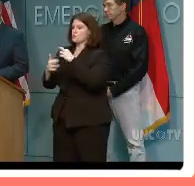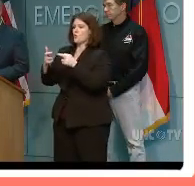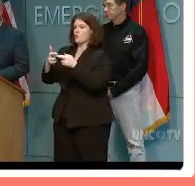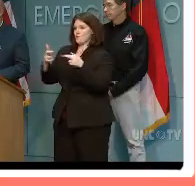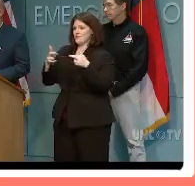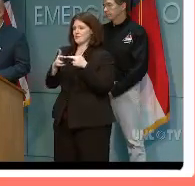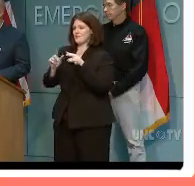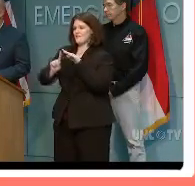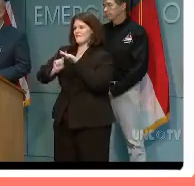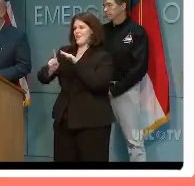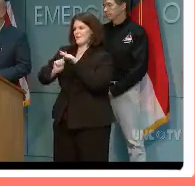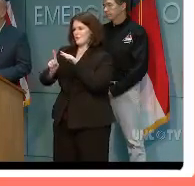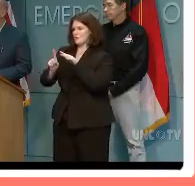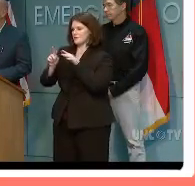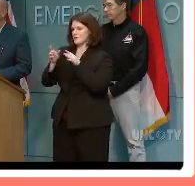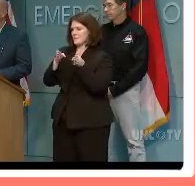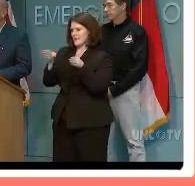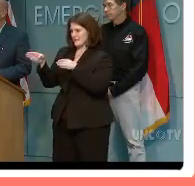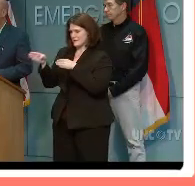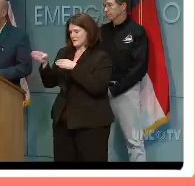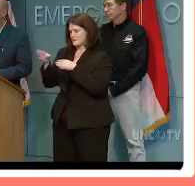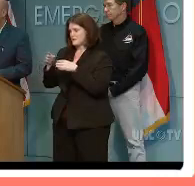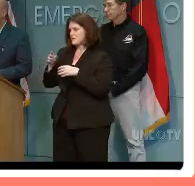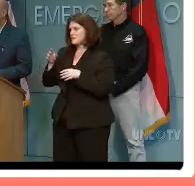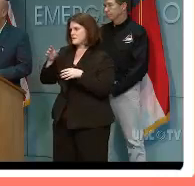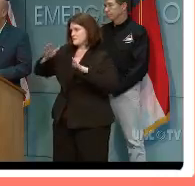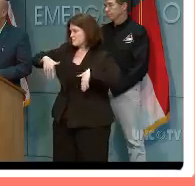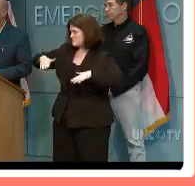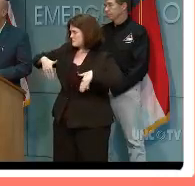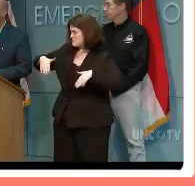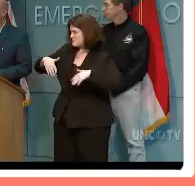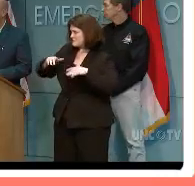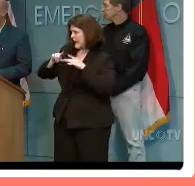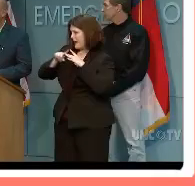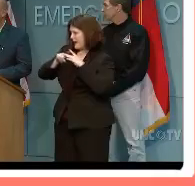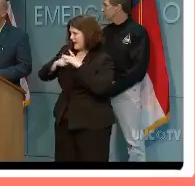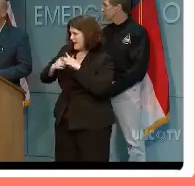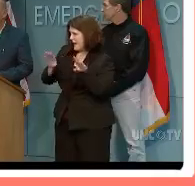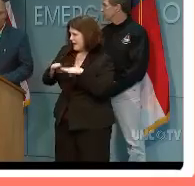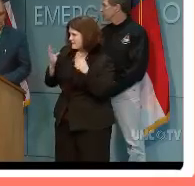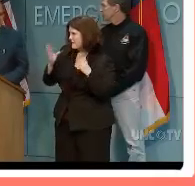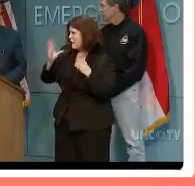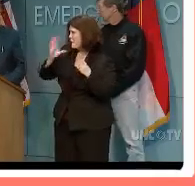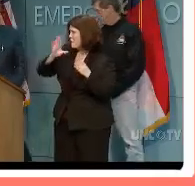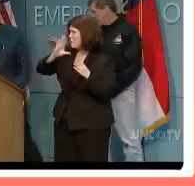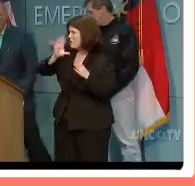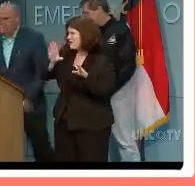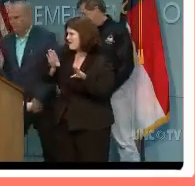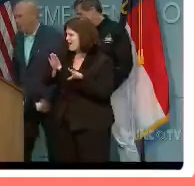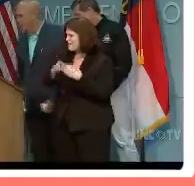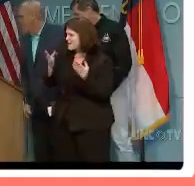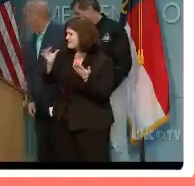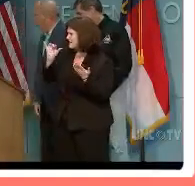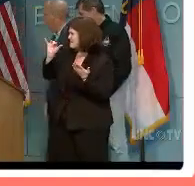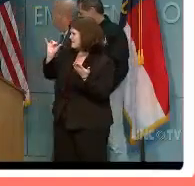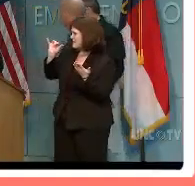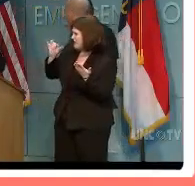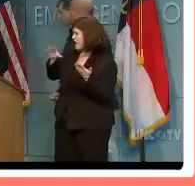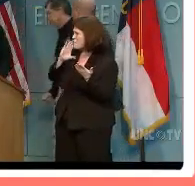Evacuation Plan. Has that not been activated yet, and will it be activated? Is that on the table?